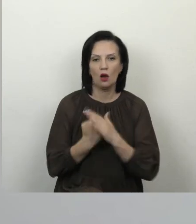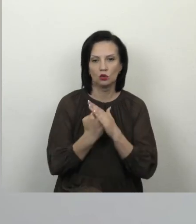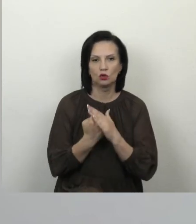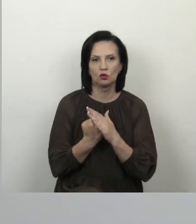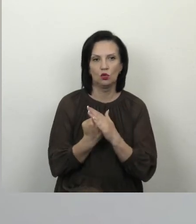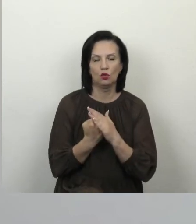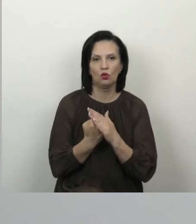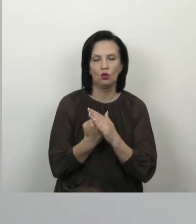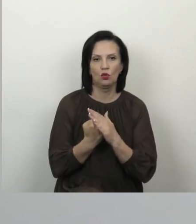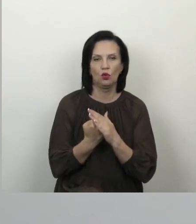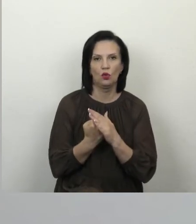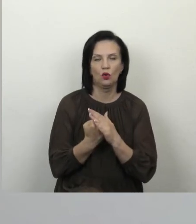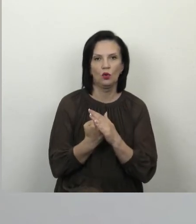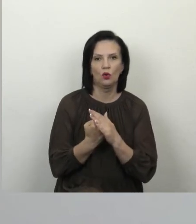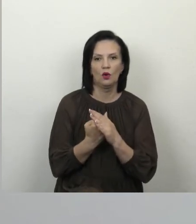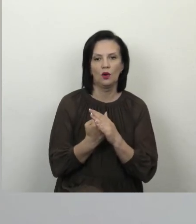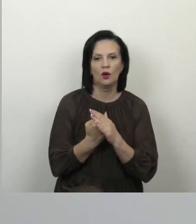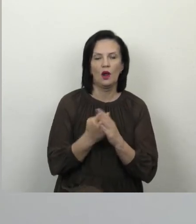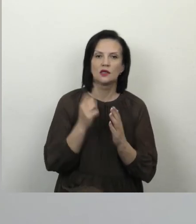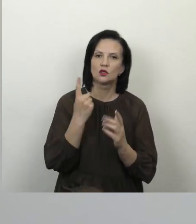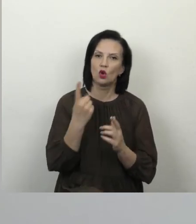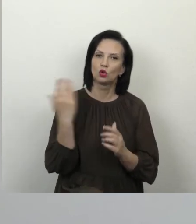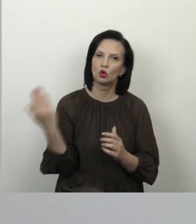which position should prevail,